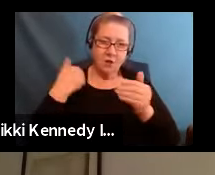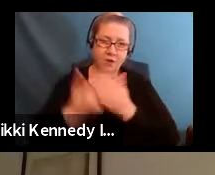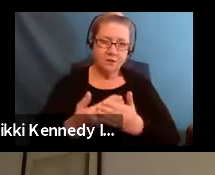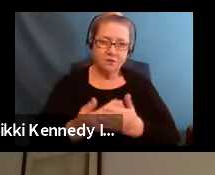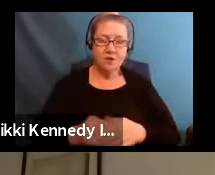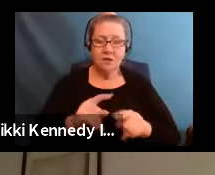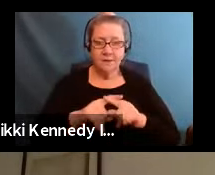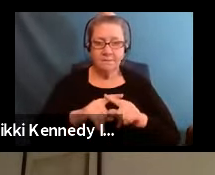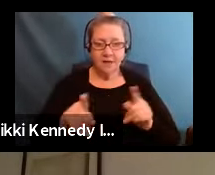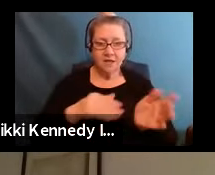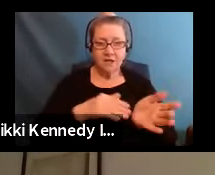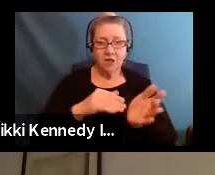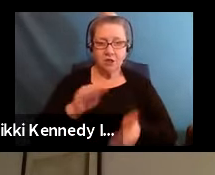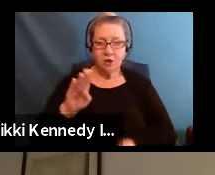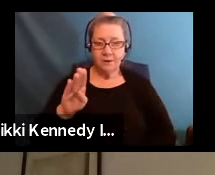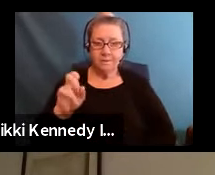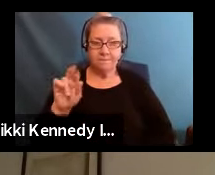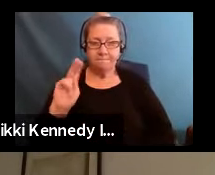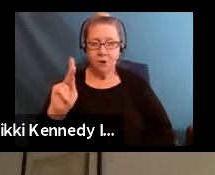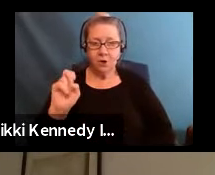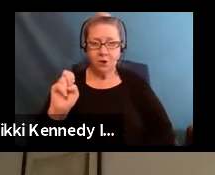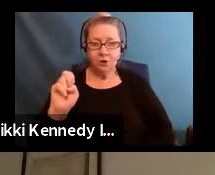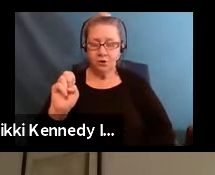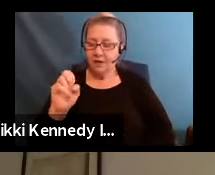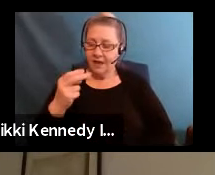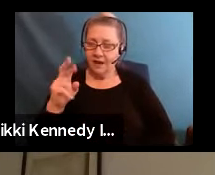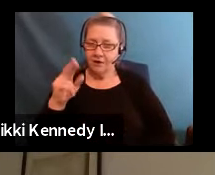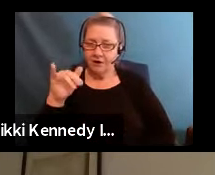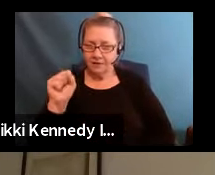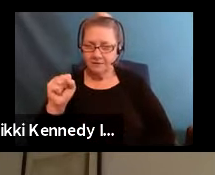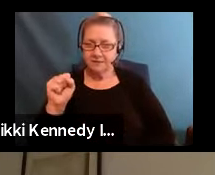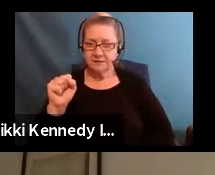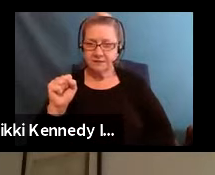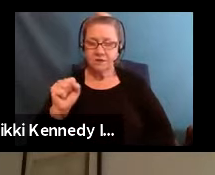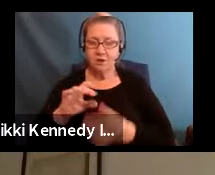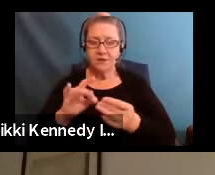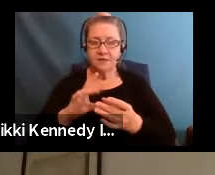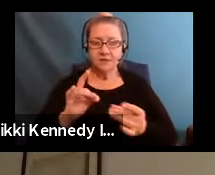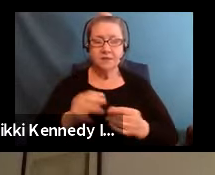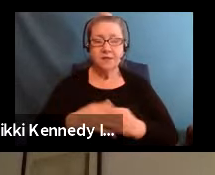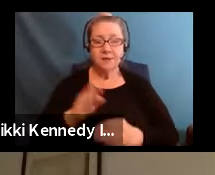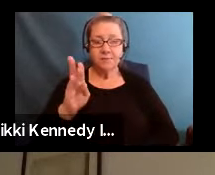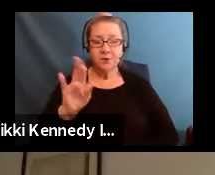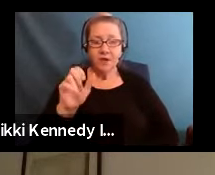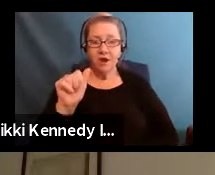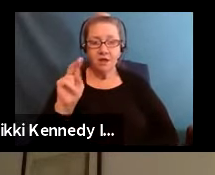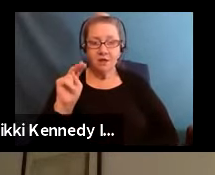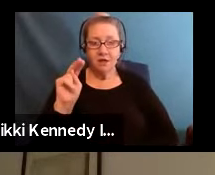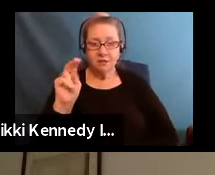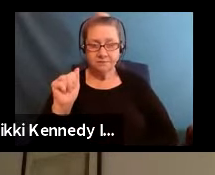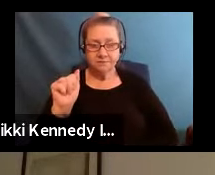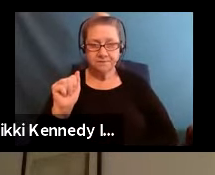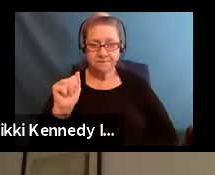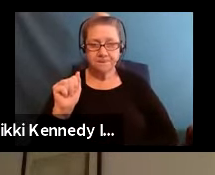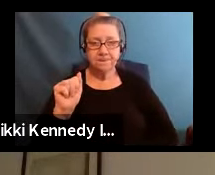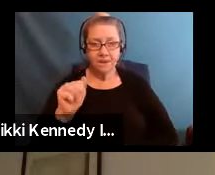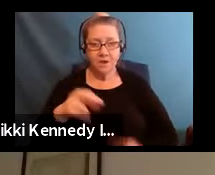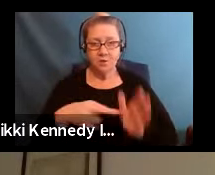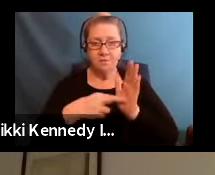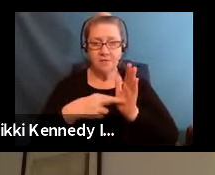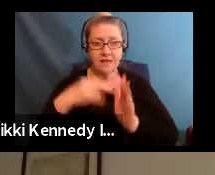Dr. Burke Harris's comments and my colleague at LHPC, Brianna, as representing the